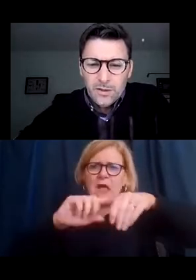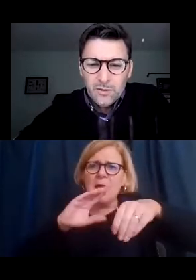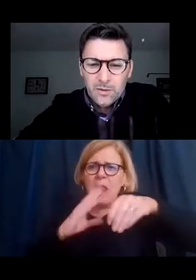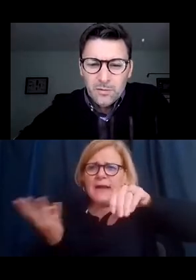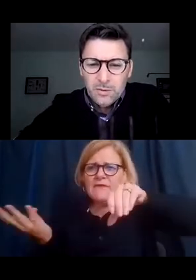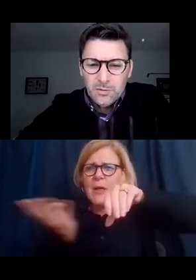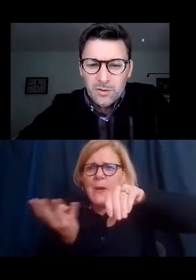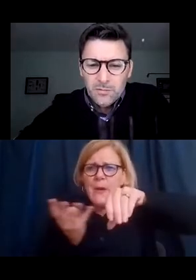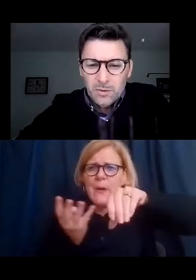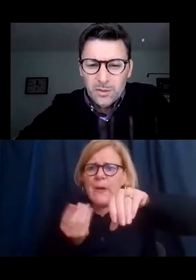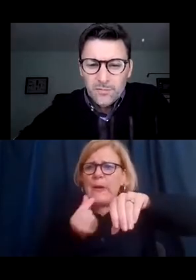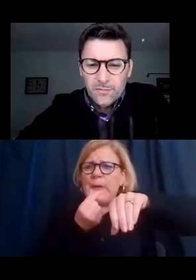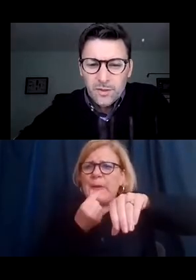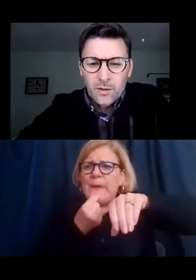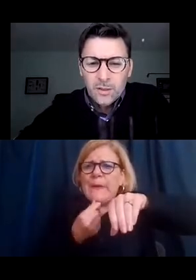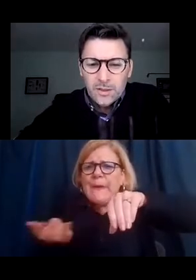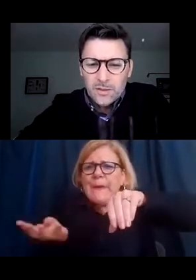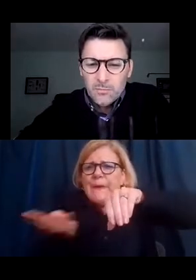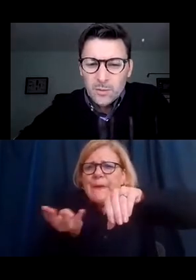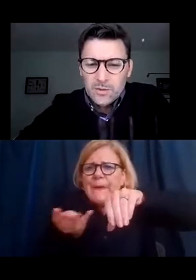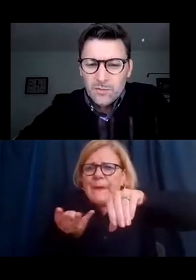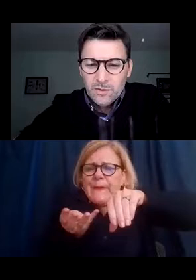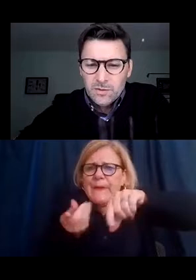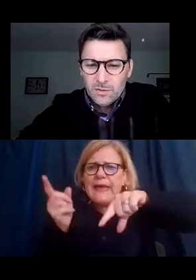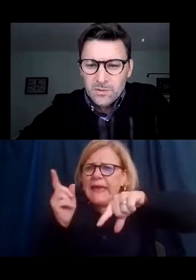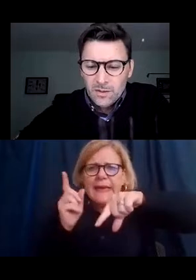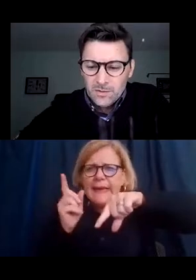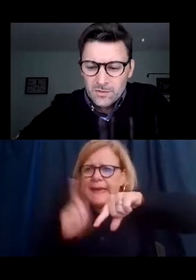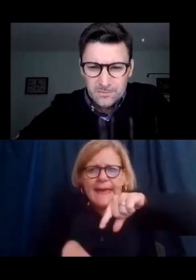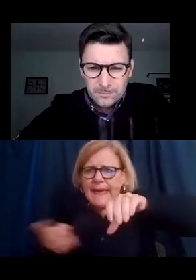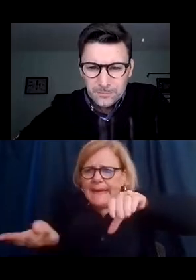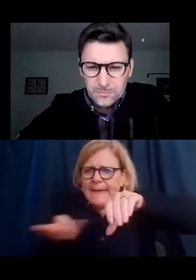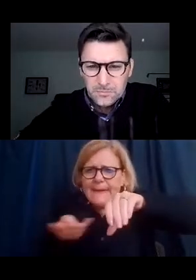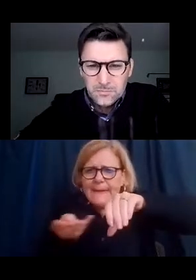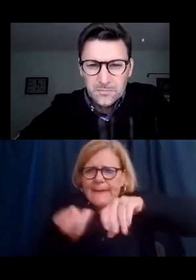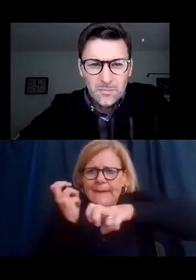really narrowing the ability of the blood to flow in the most severe circumstances.